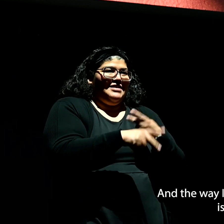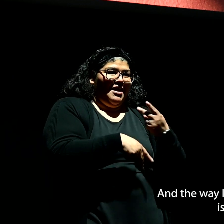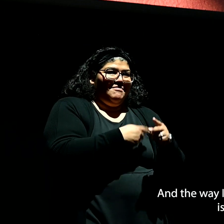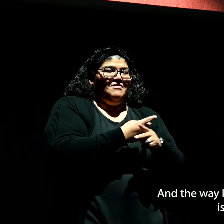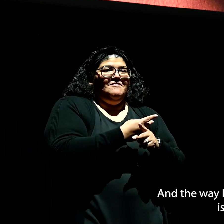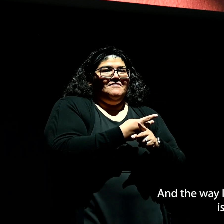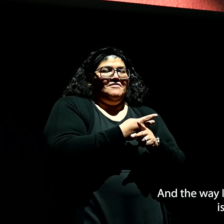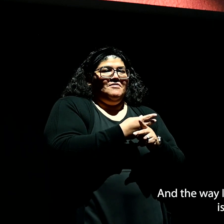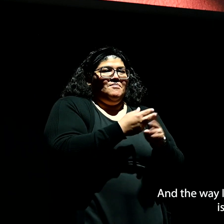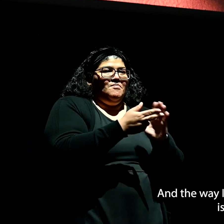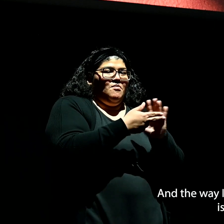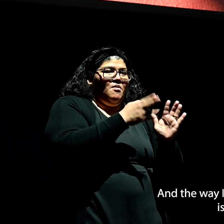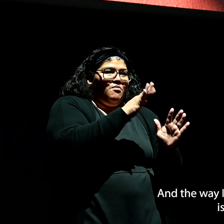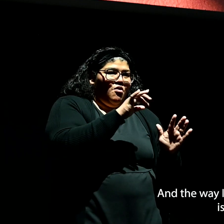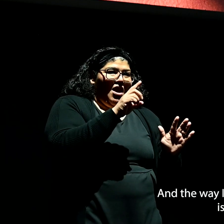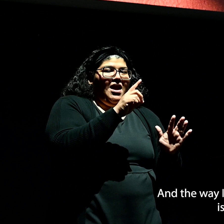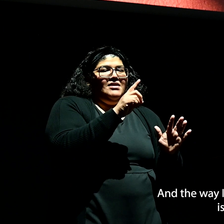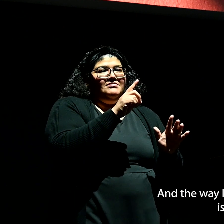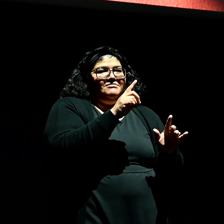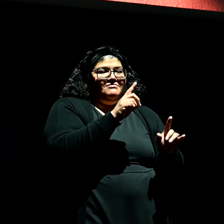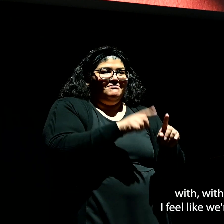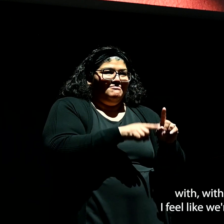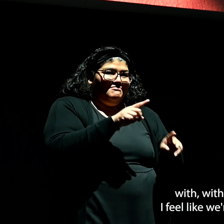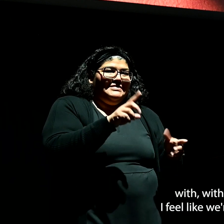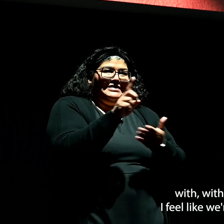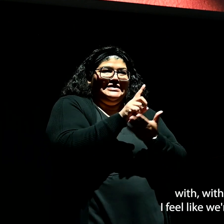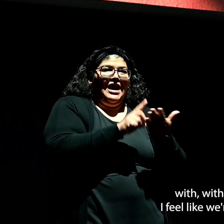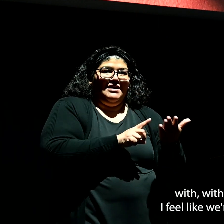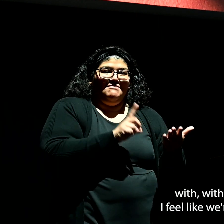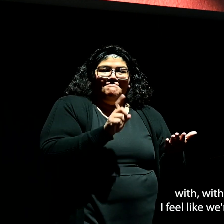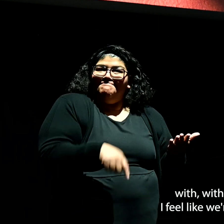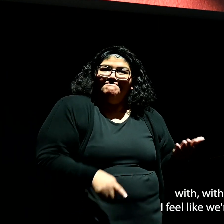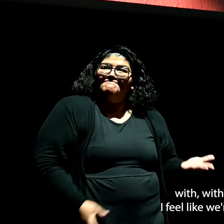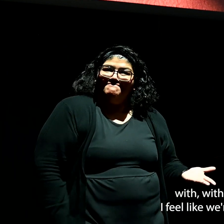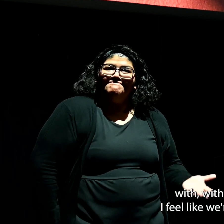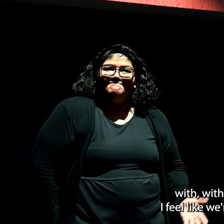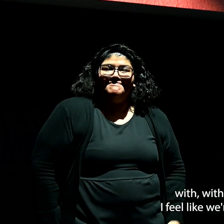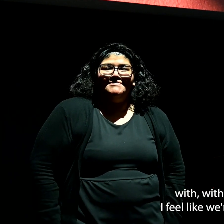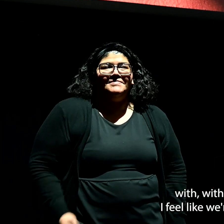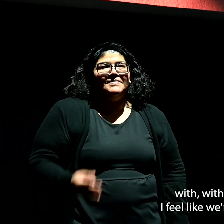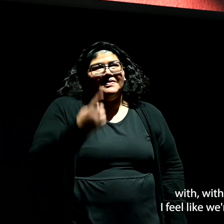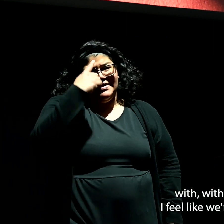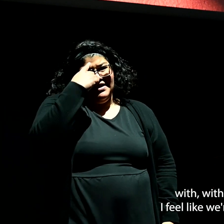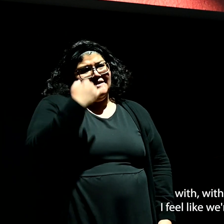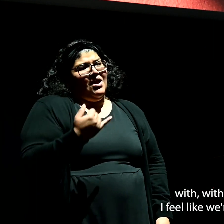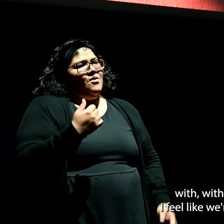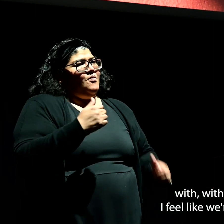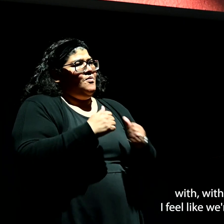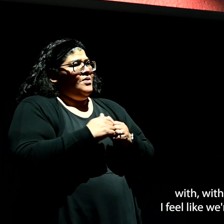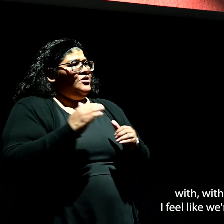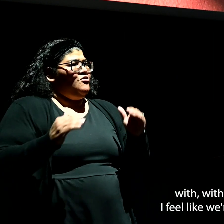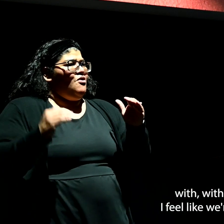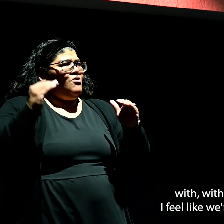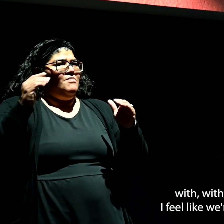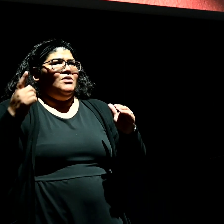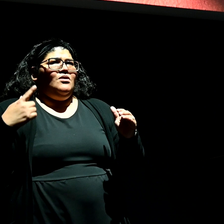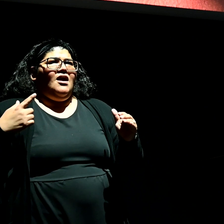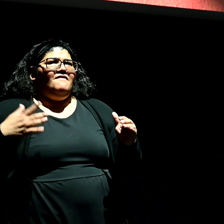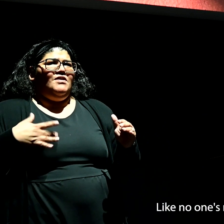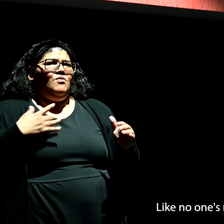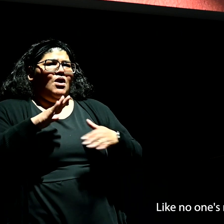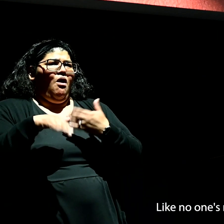And the way I think about it now is with the grown-ups, I feel like we're all like that